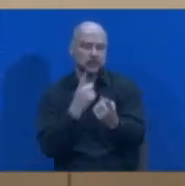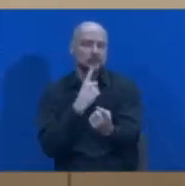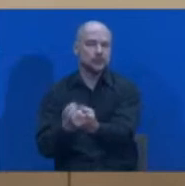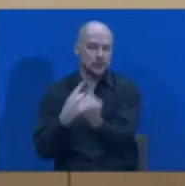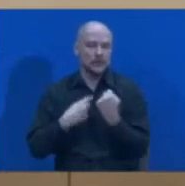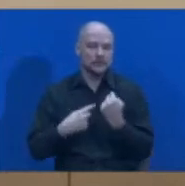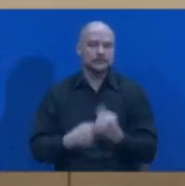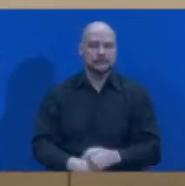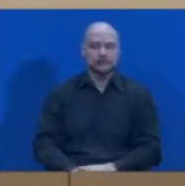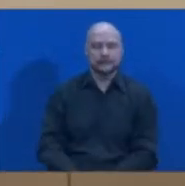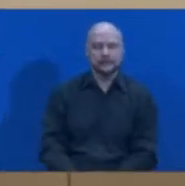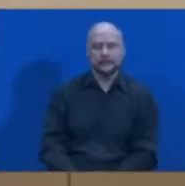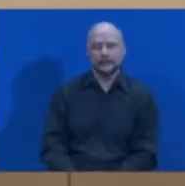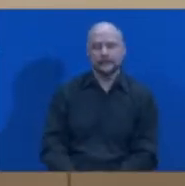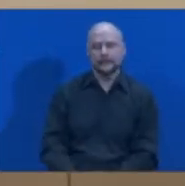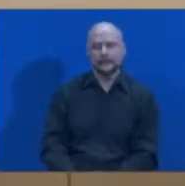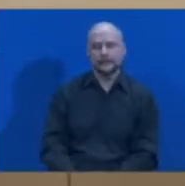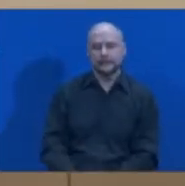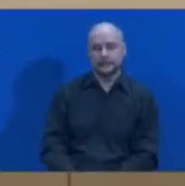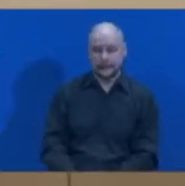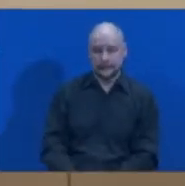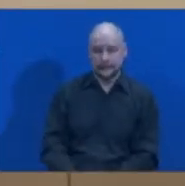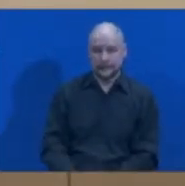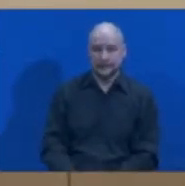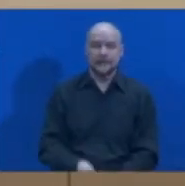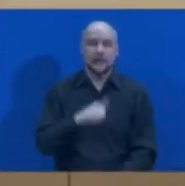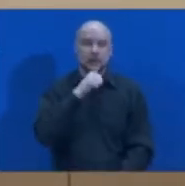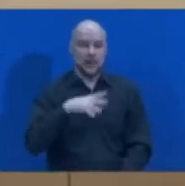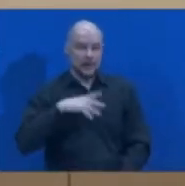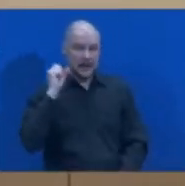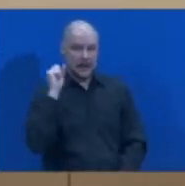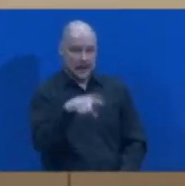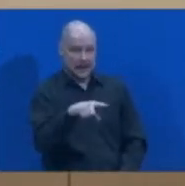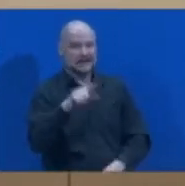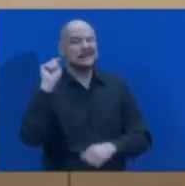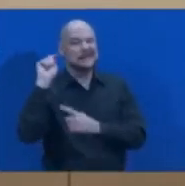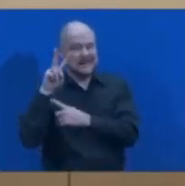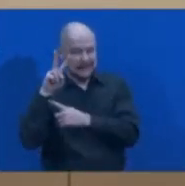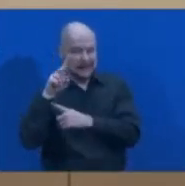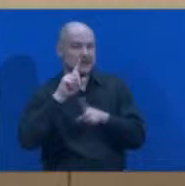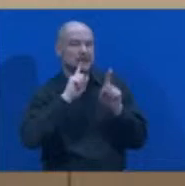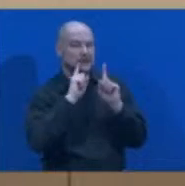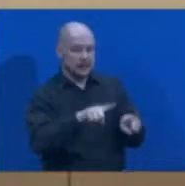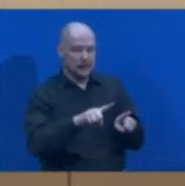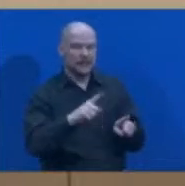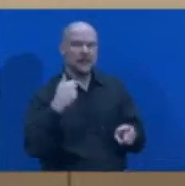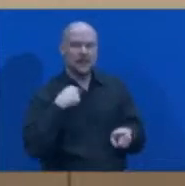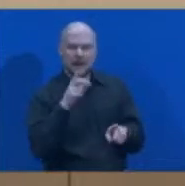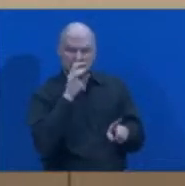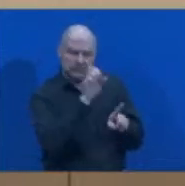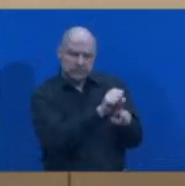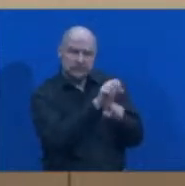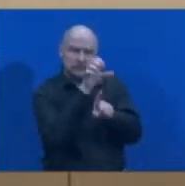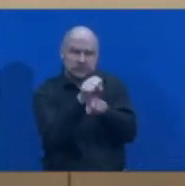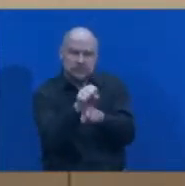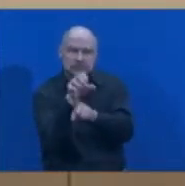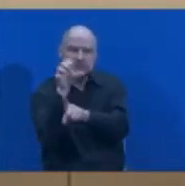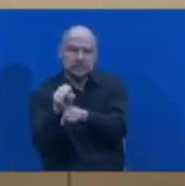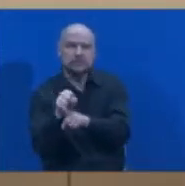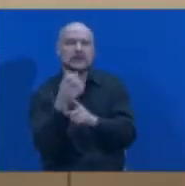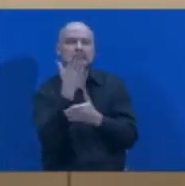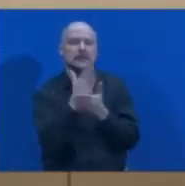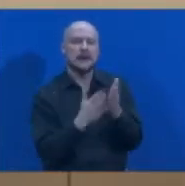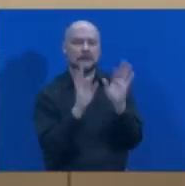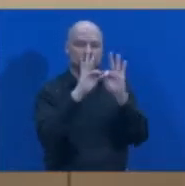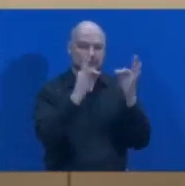Hey, Gibbie, it's Tanya Mendes from WCNC. I've got a question for you. We've got a couple of cases that we've heard about of family members